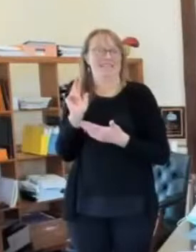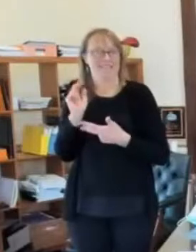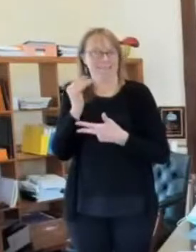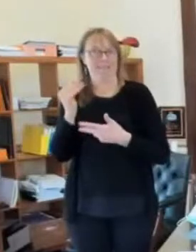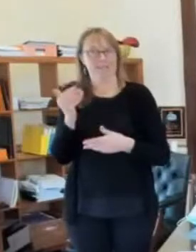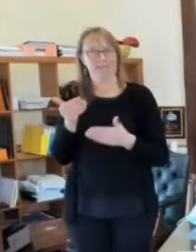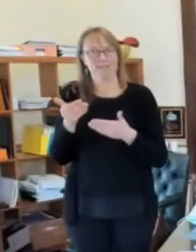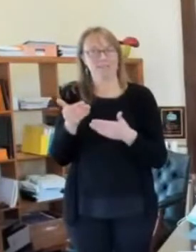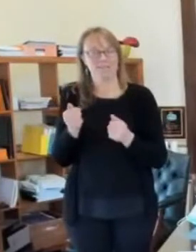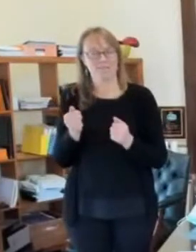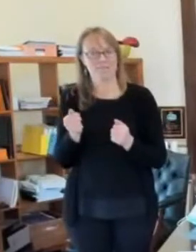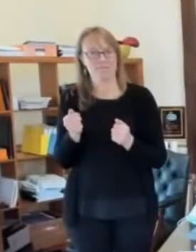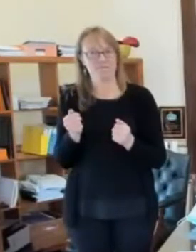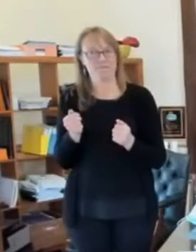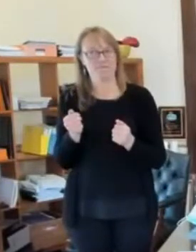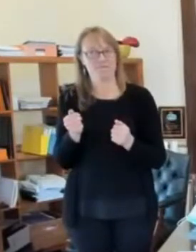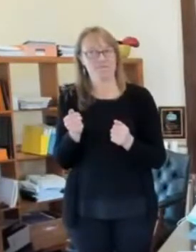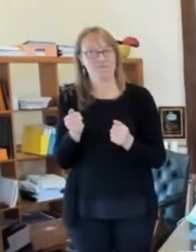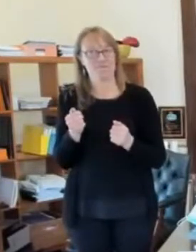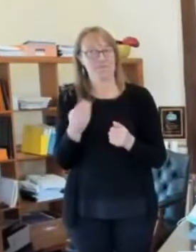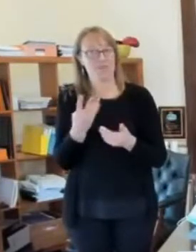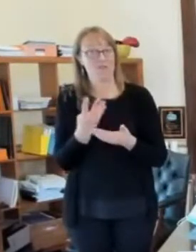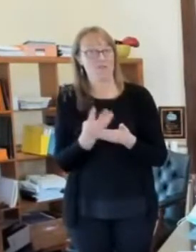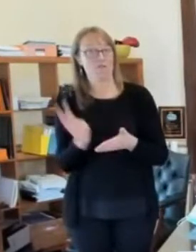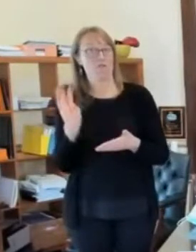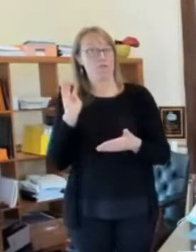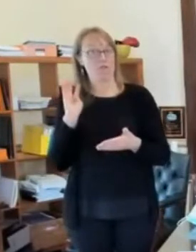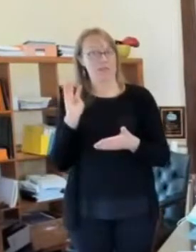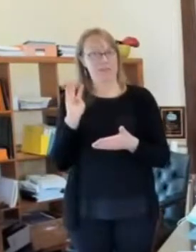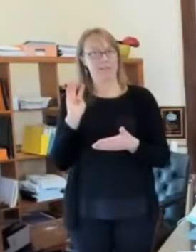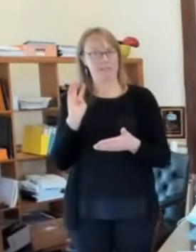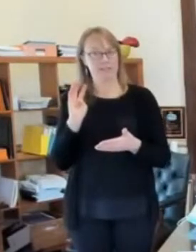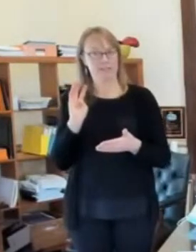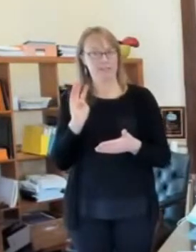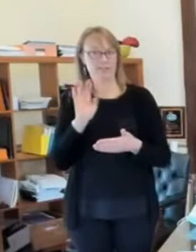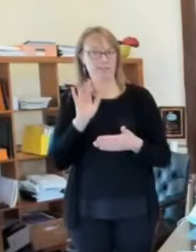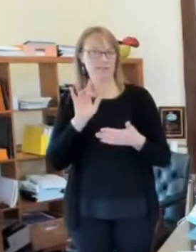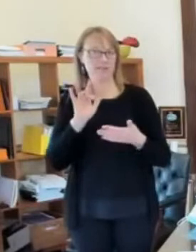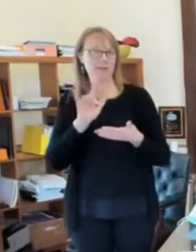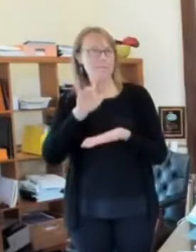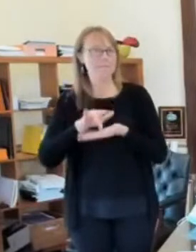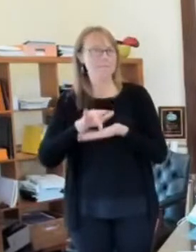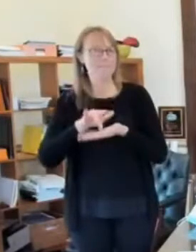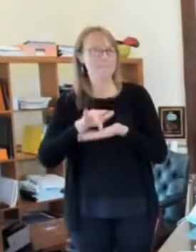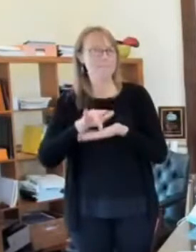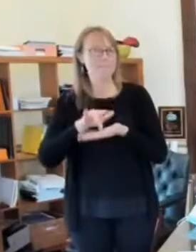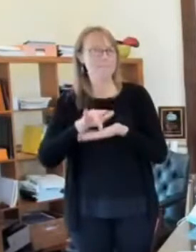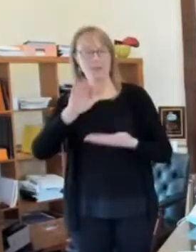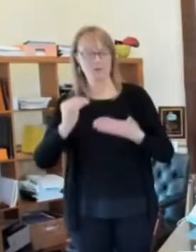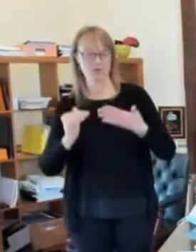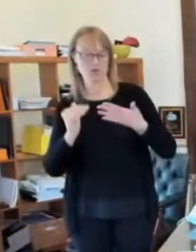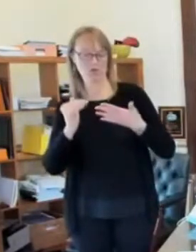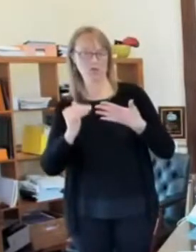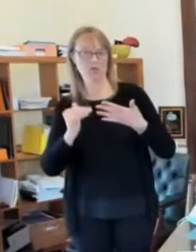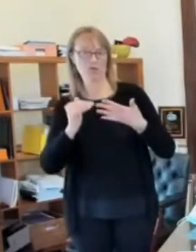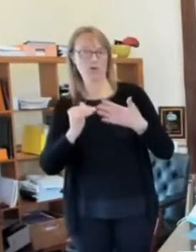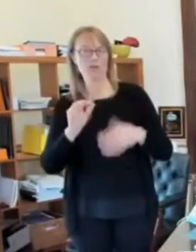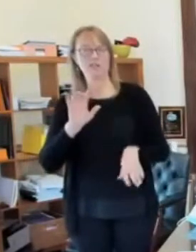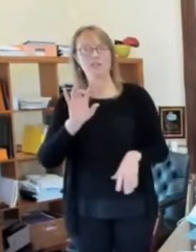Hang on. And then the week before that, when you're talking about the middle of December, was 7,800.